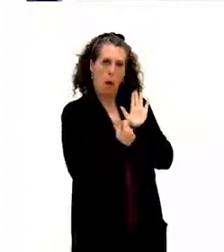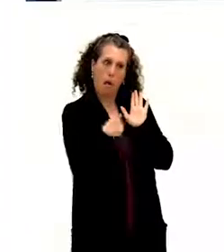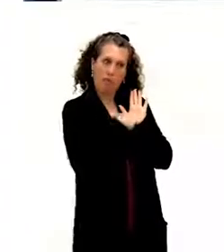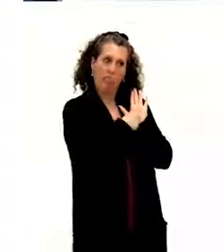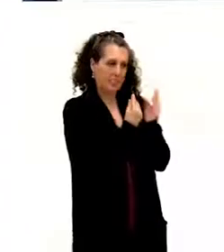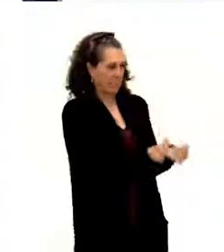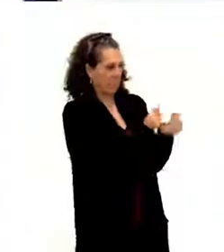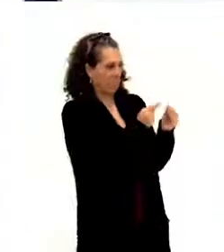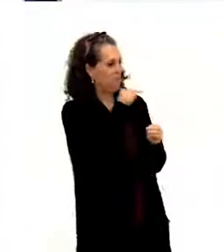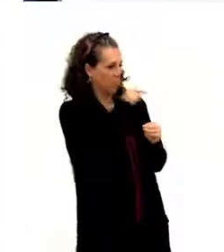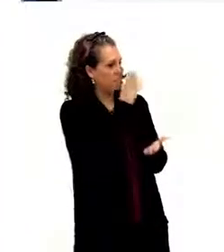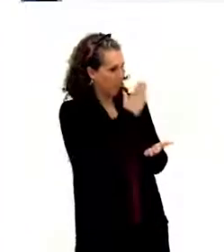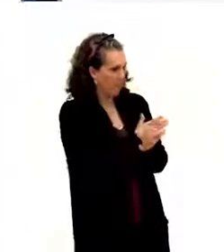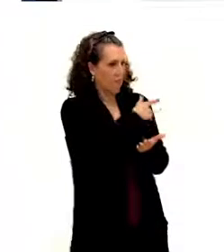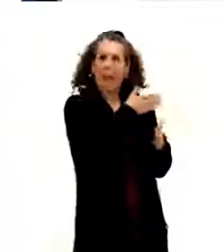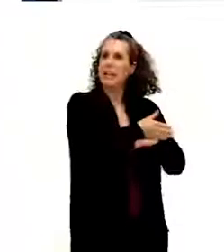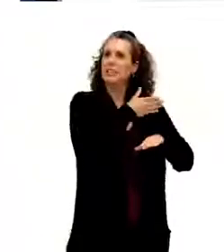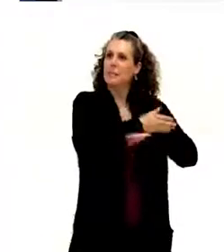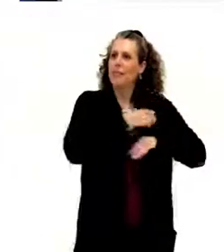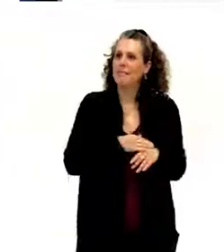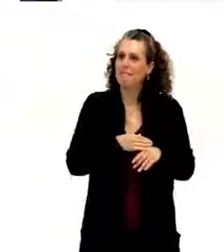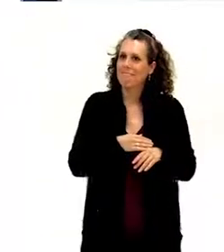that regulates accessibility.